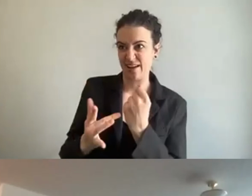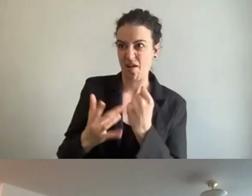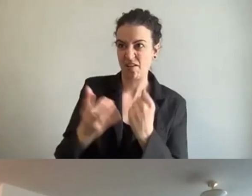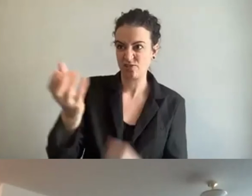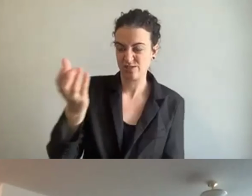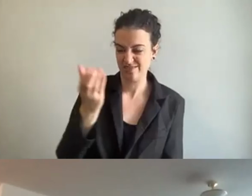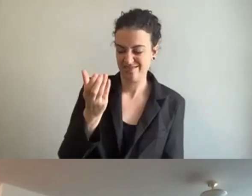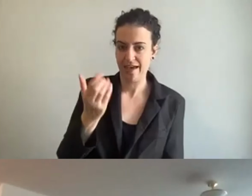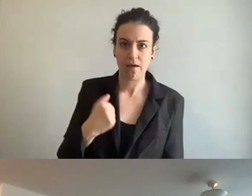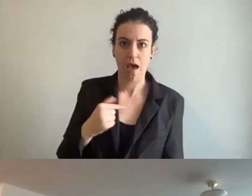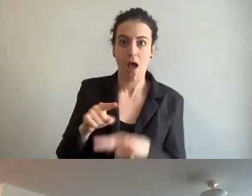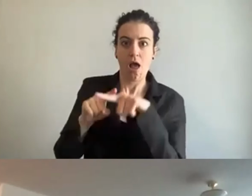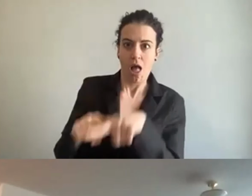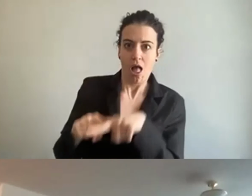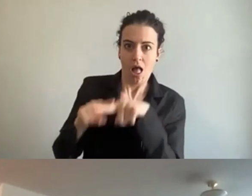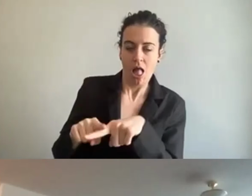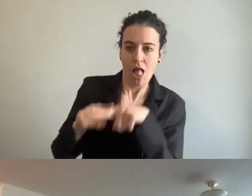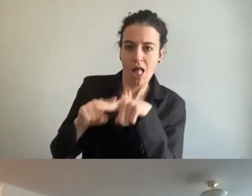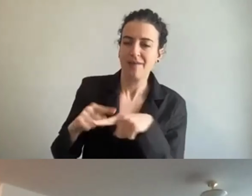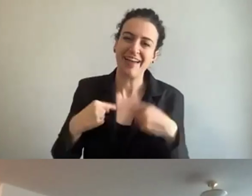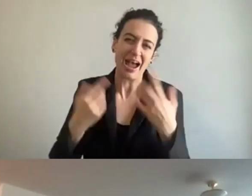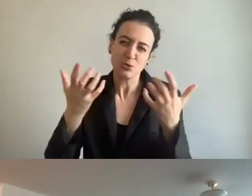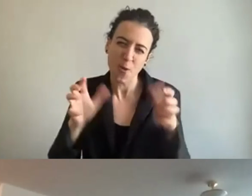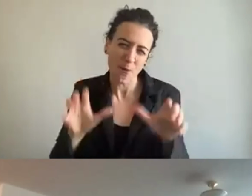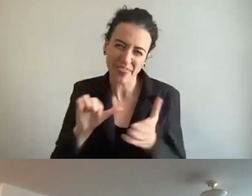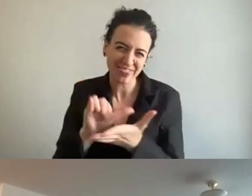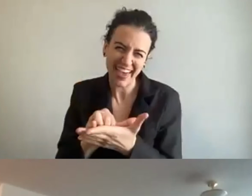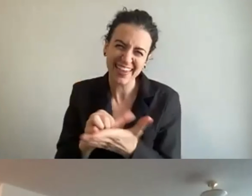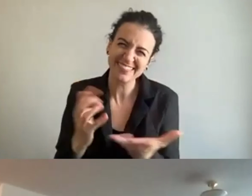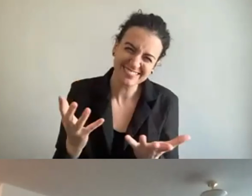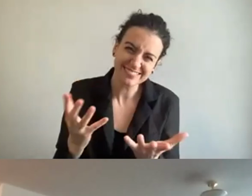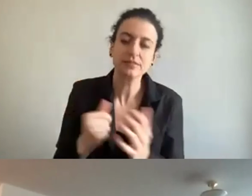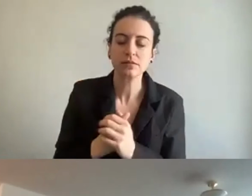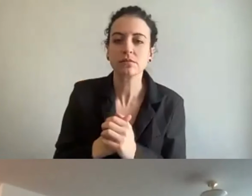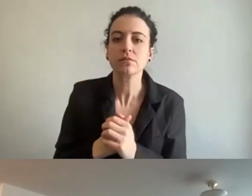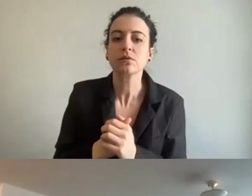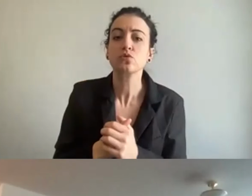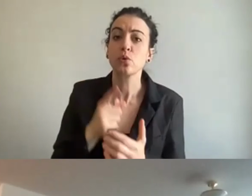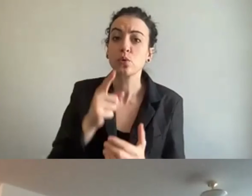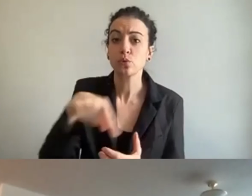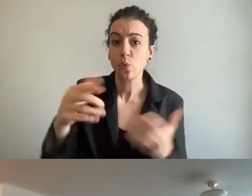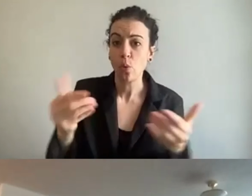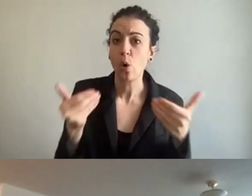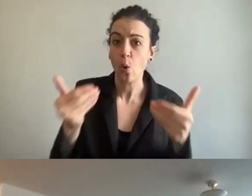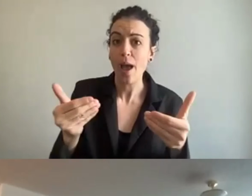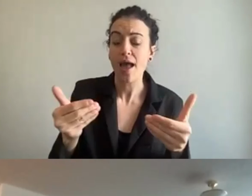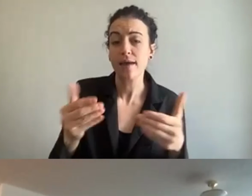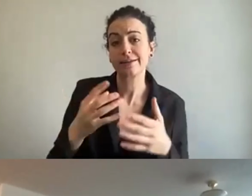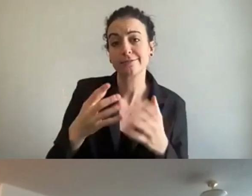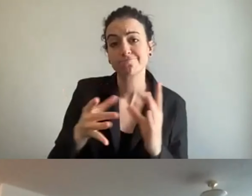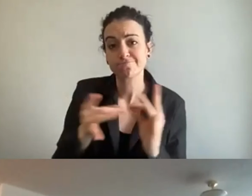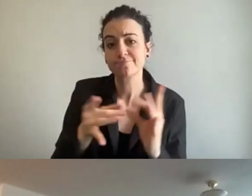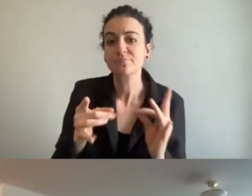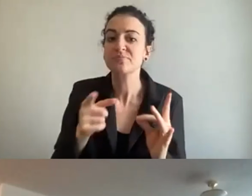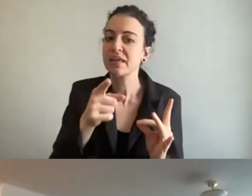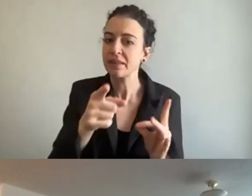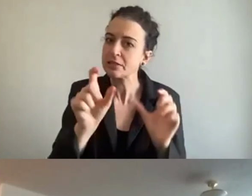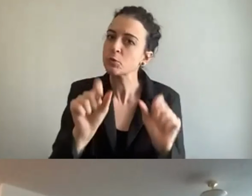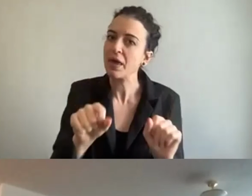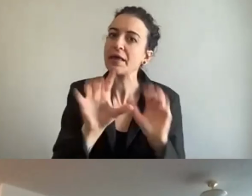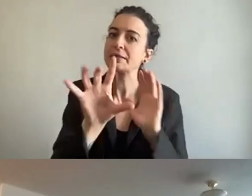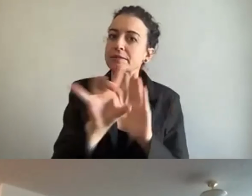life. Okay, so just take a moment and share with us what you think. And this is a multiple answer question, so you